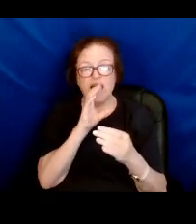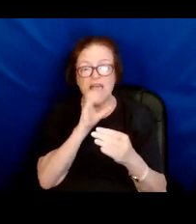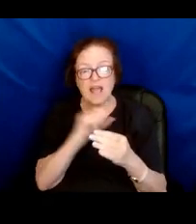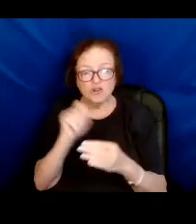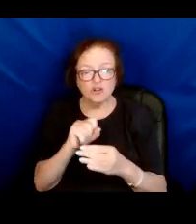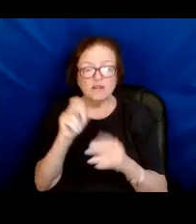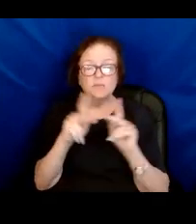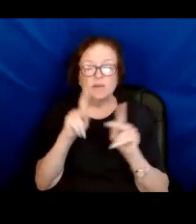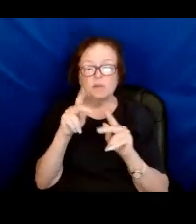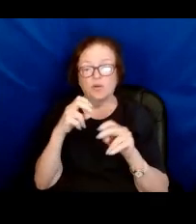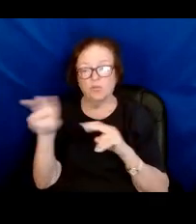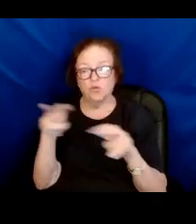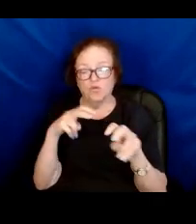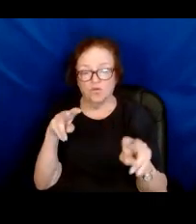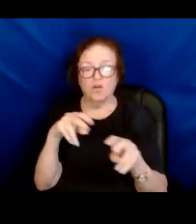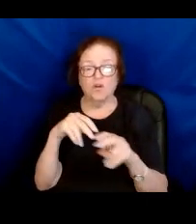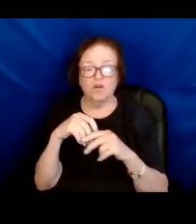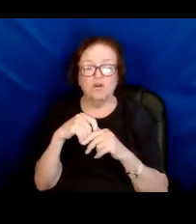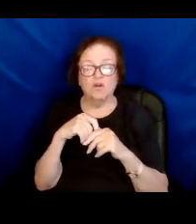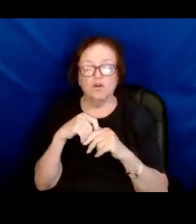state hospitals as the share of the population.